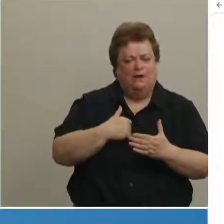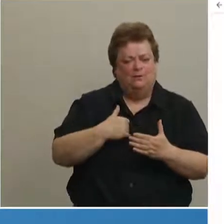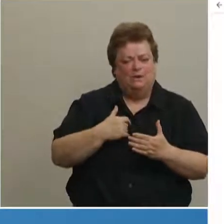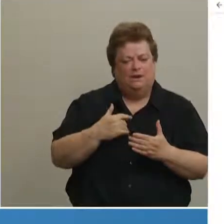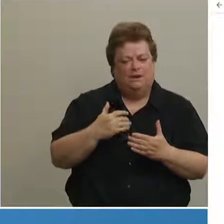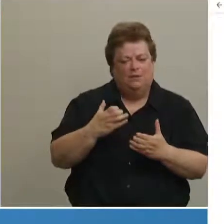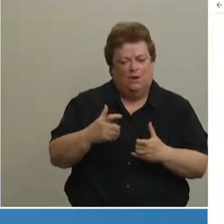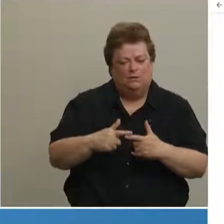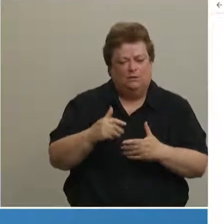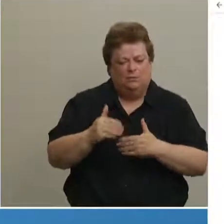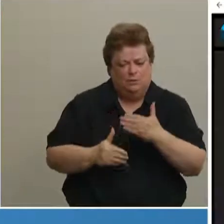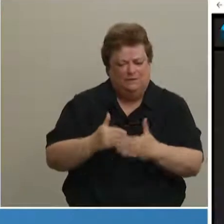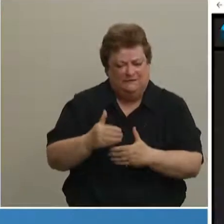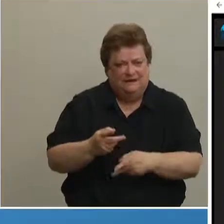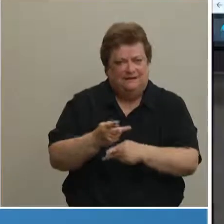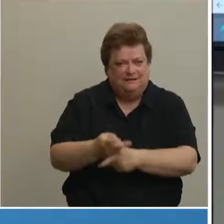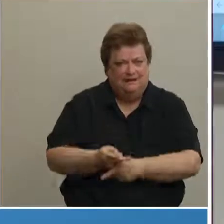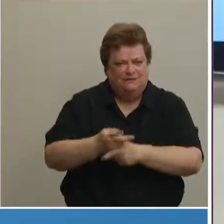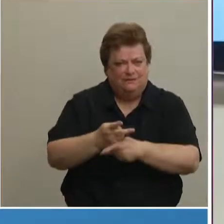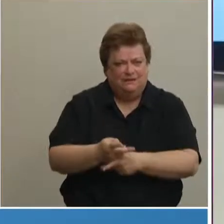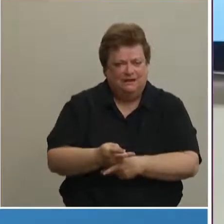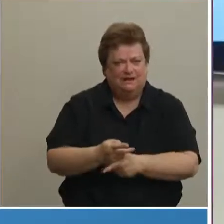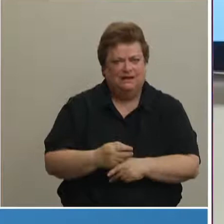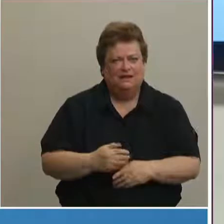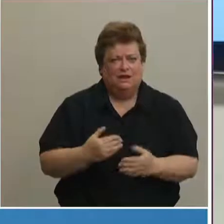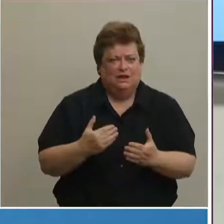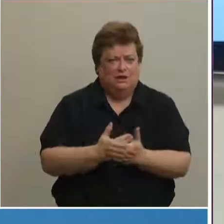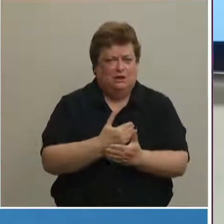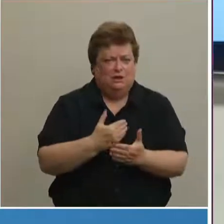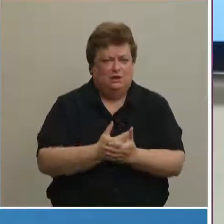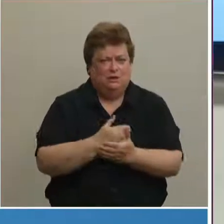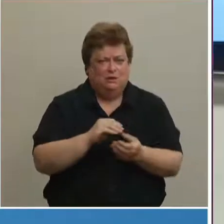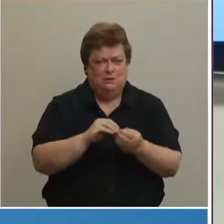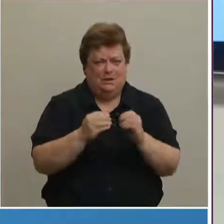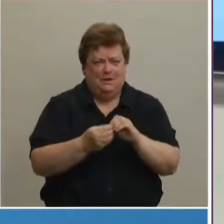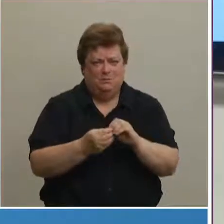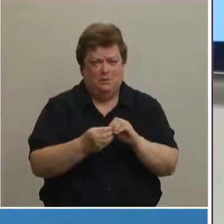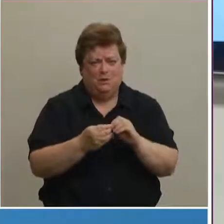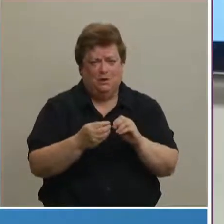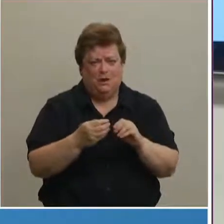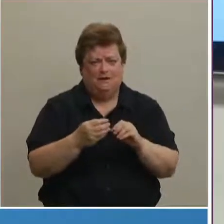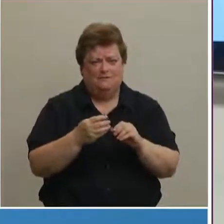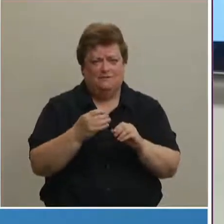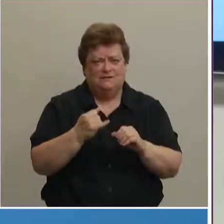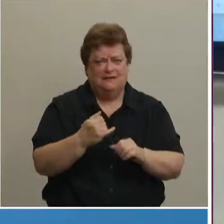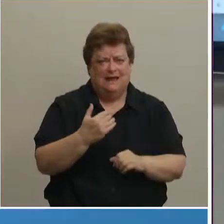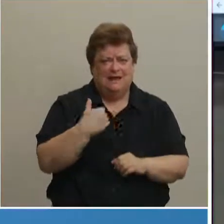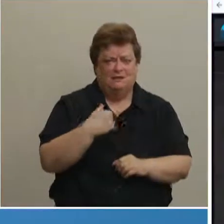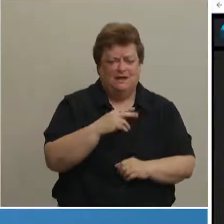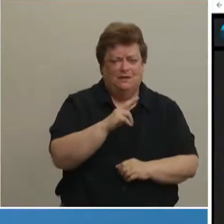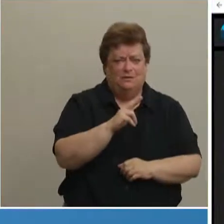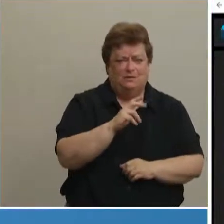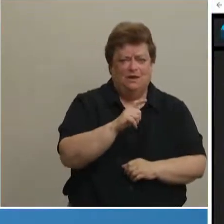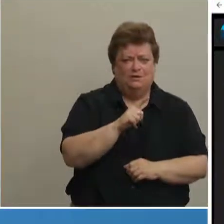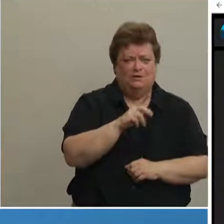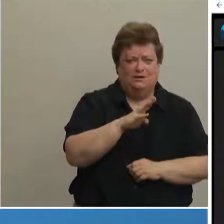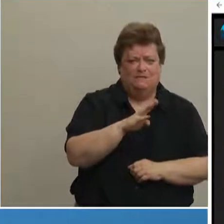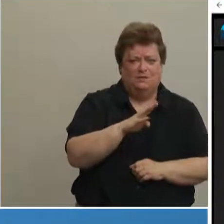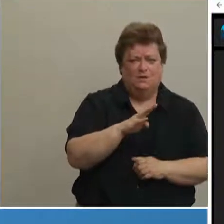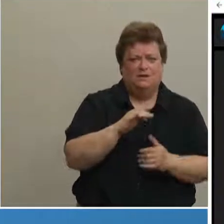cautiously. The number of new weekly cases increased from 324 this week ending March 20th